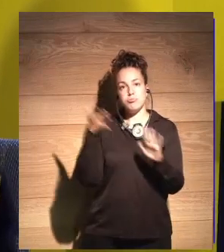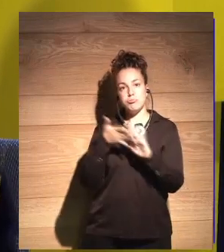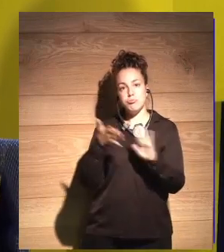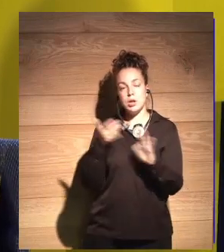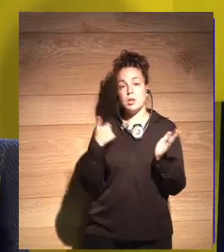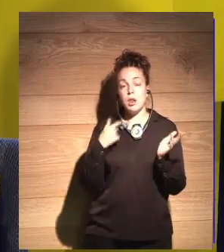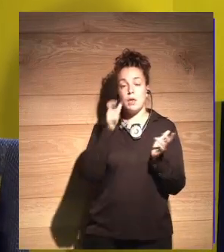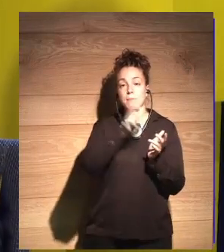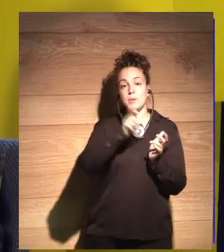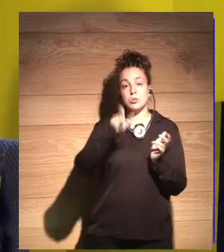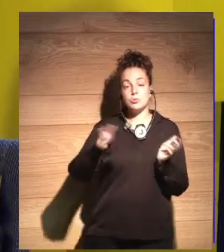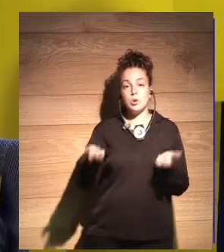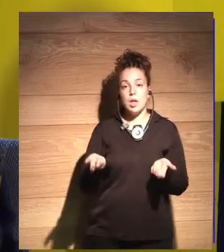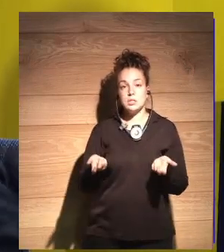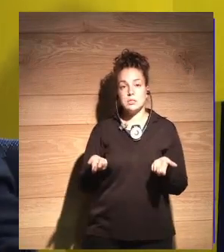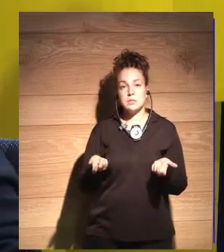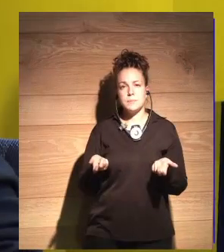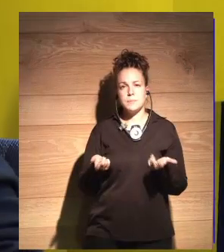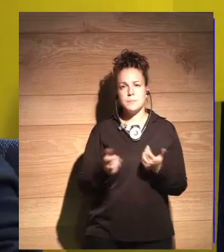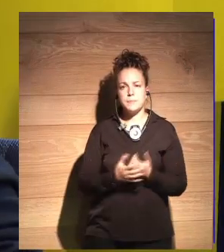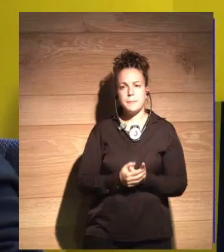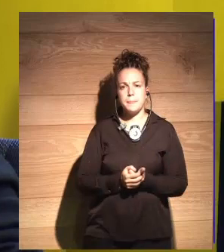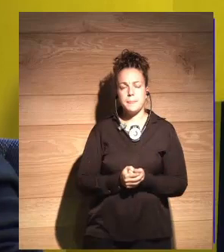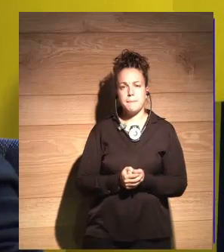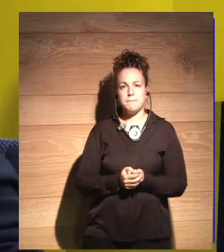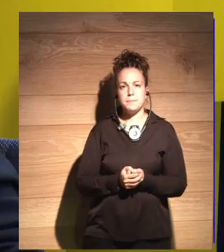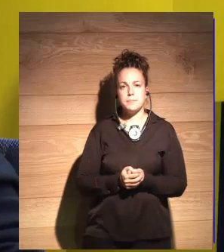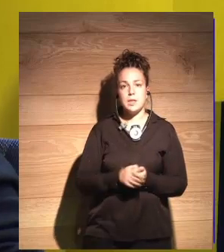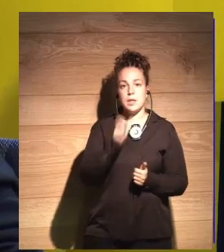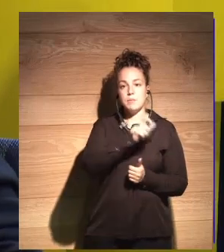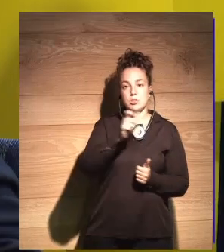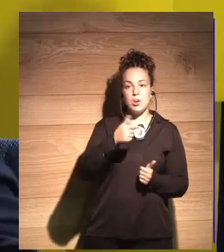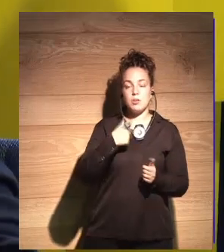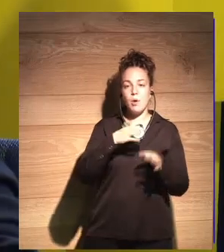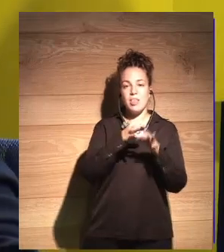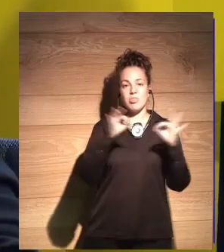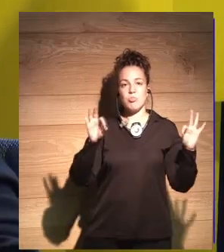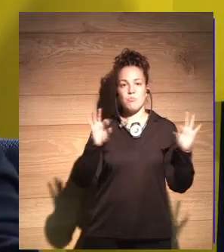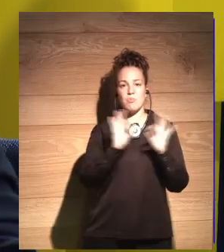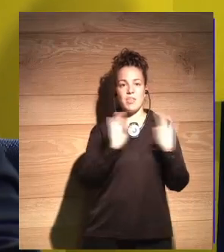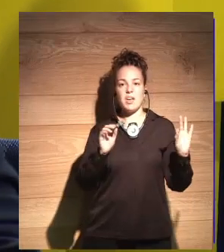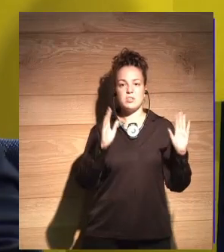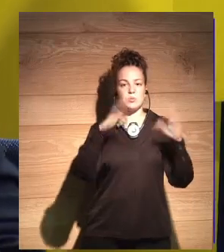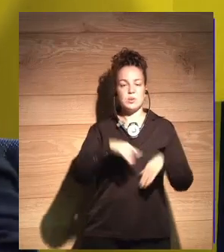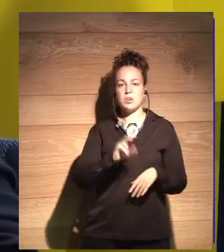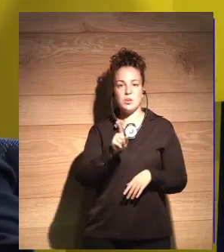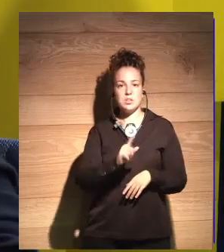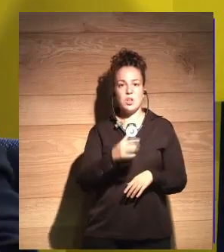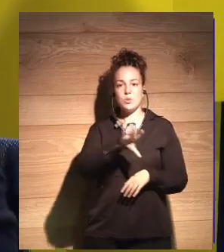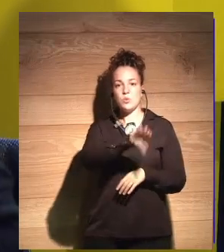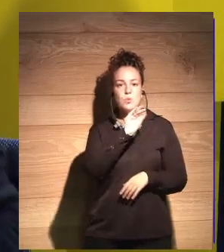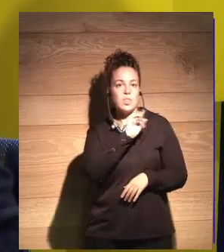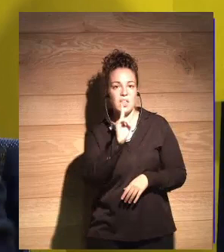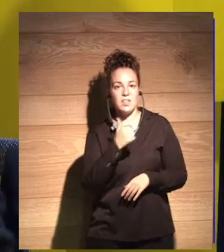people are just rude. They're not understanding that we need to figure out a ethical